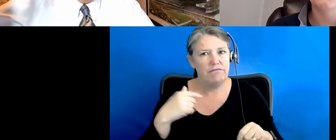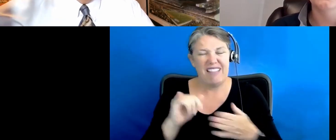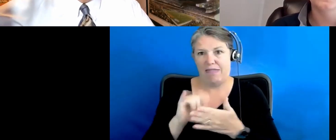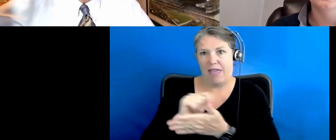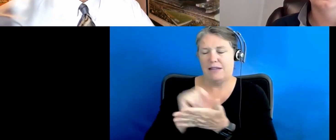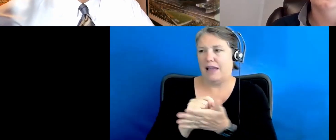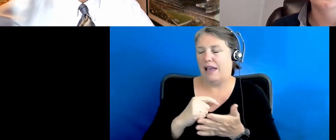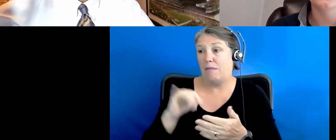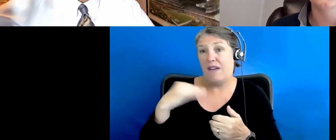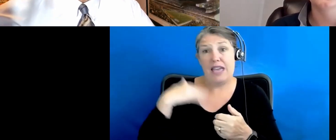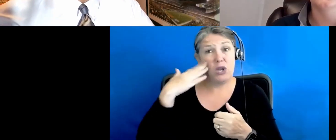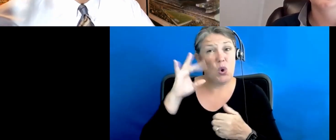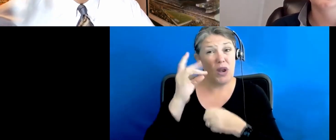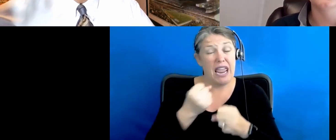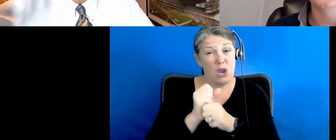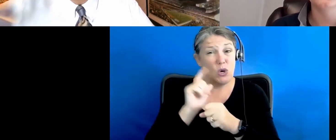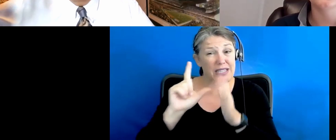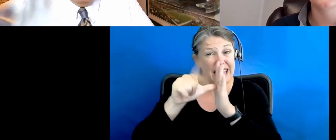that 8 years later,